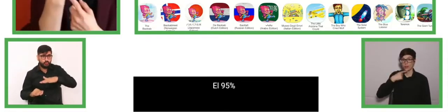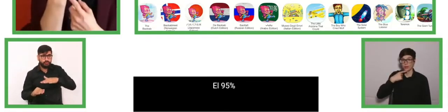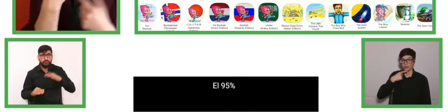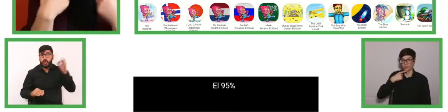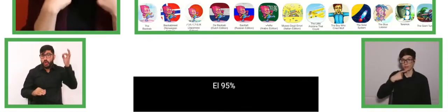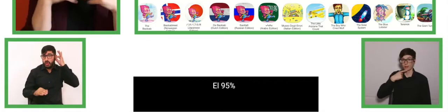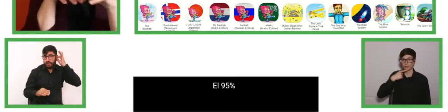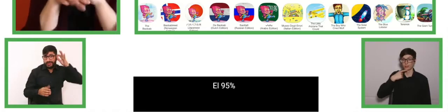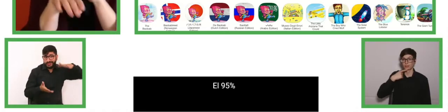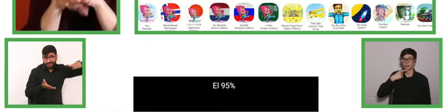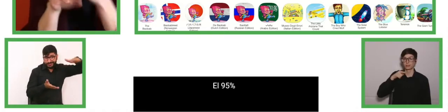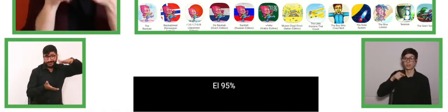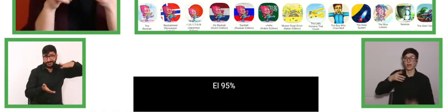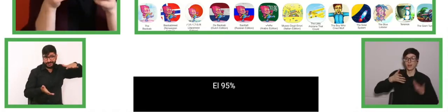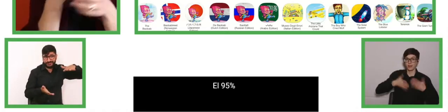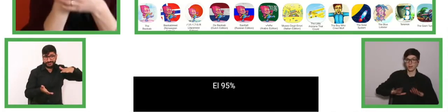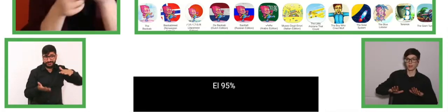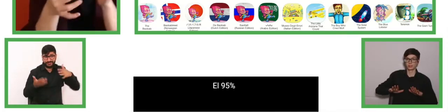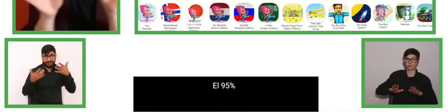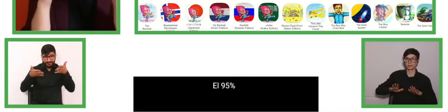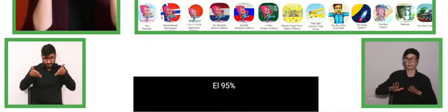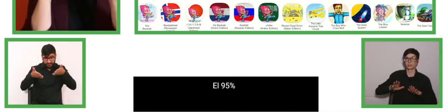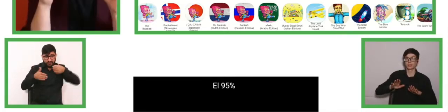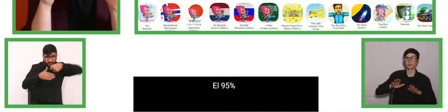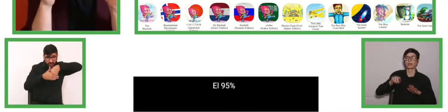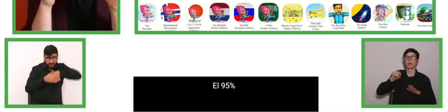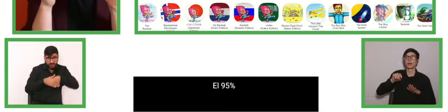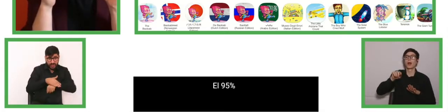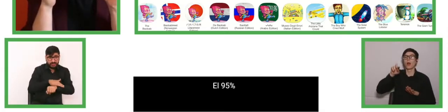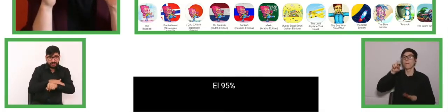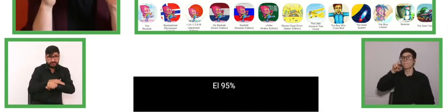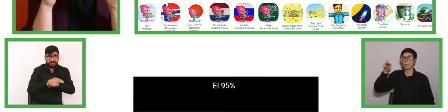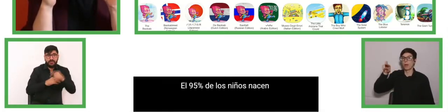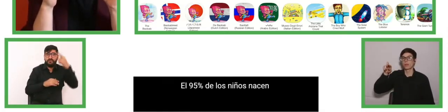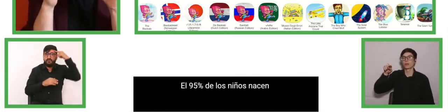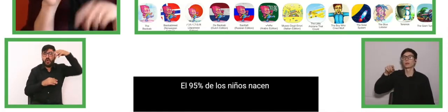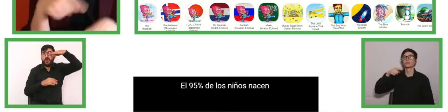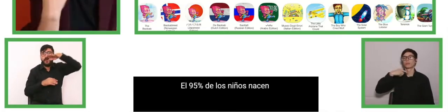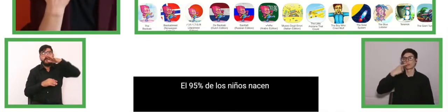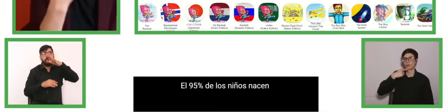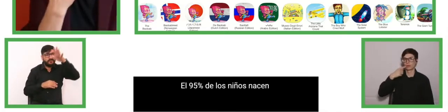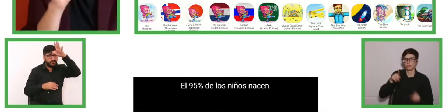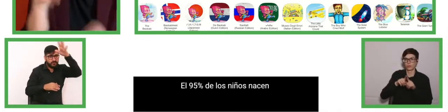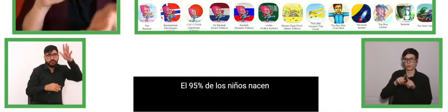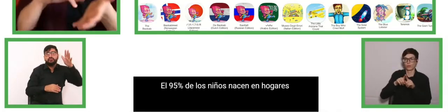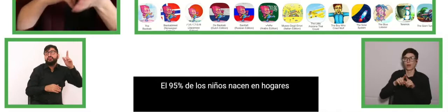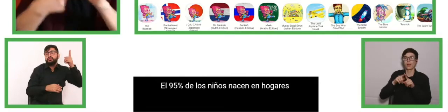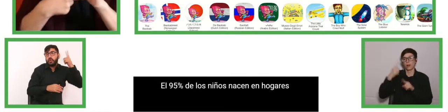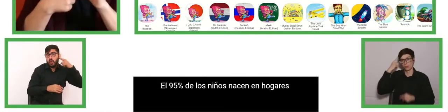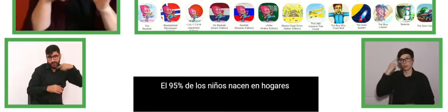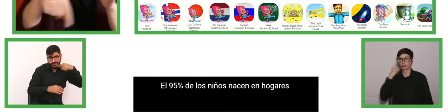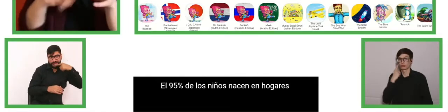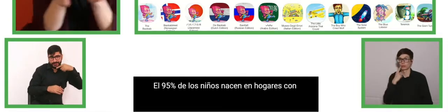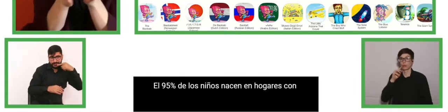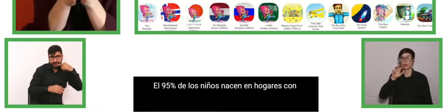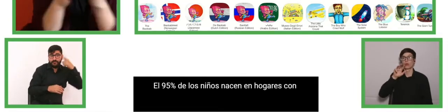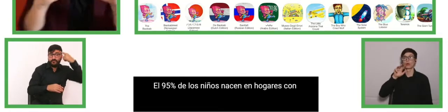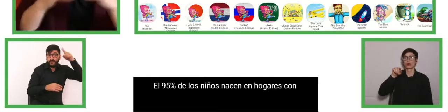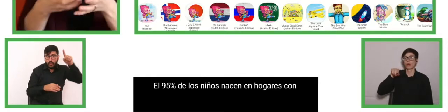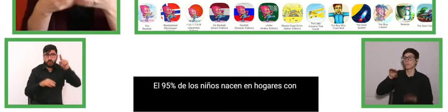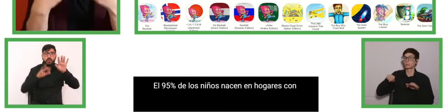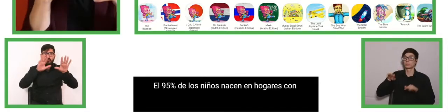Only 3% of those children have access to a bilingual educational experience. Again,